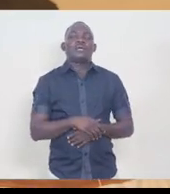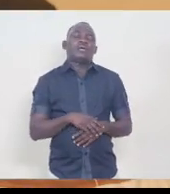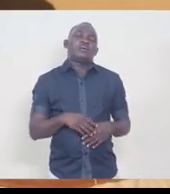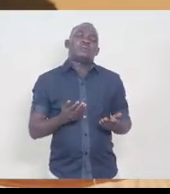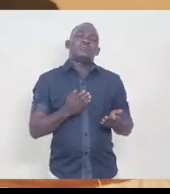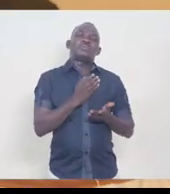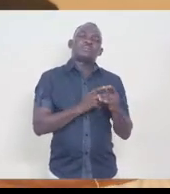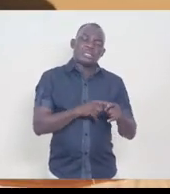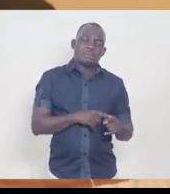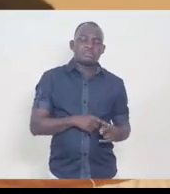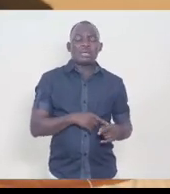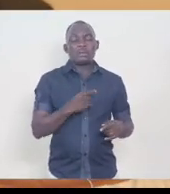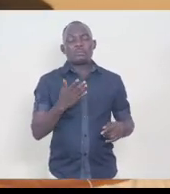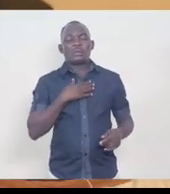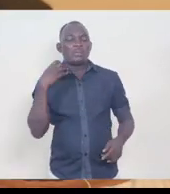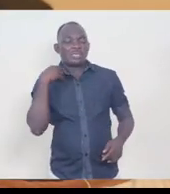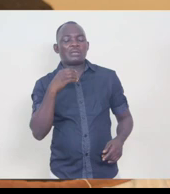Sometimes she's nice.